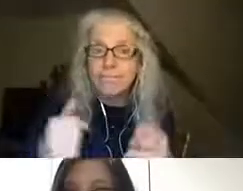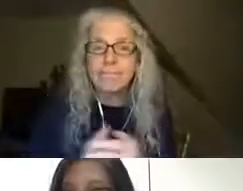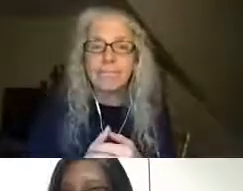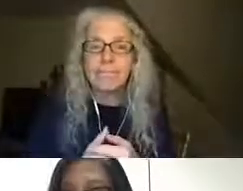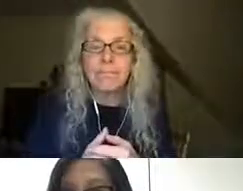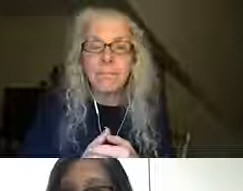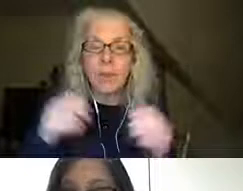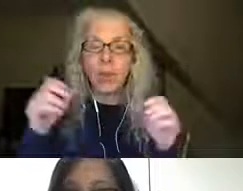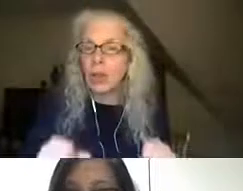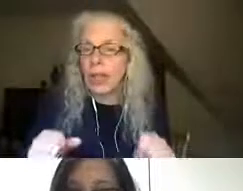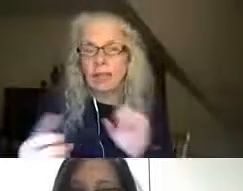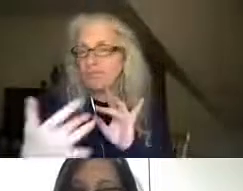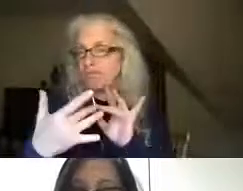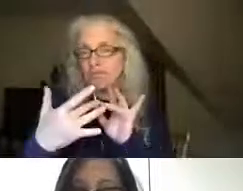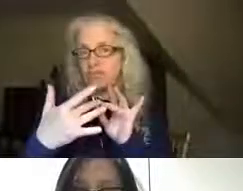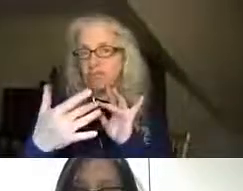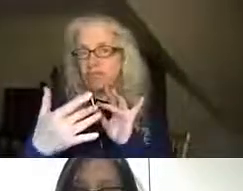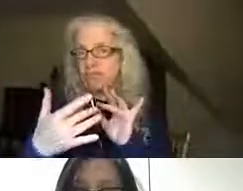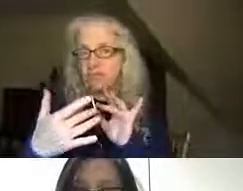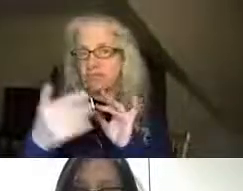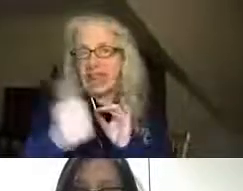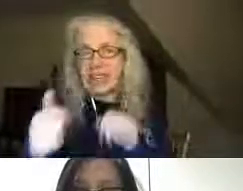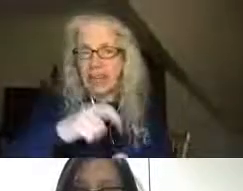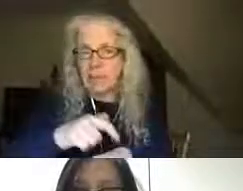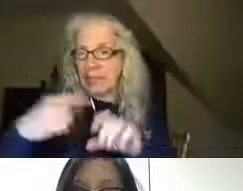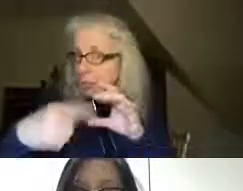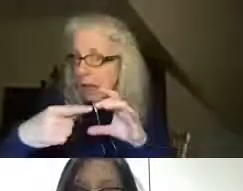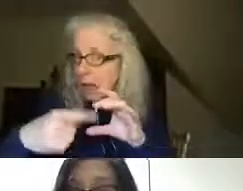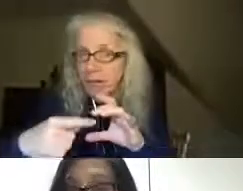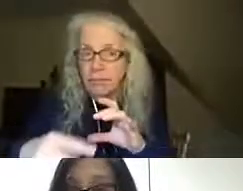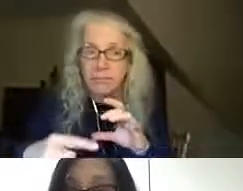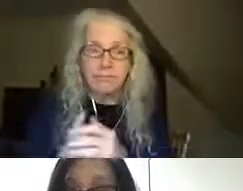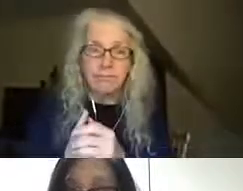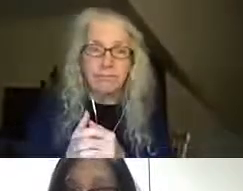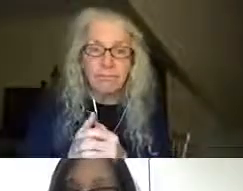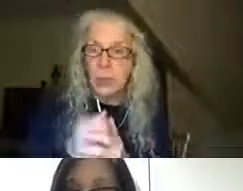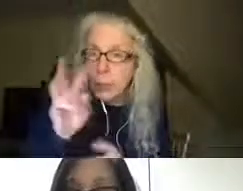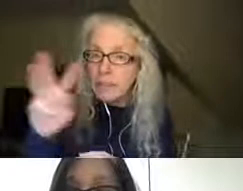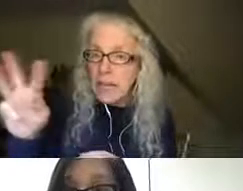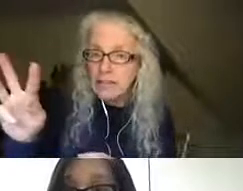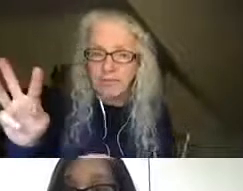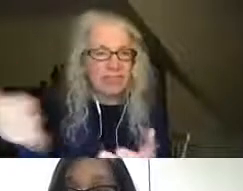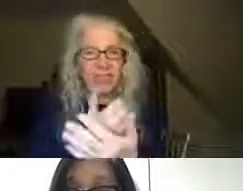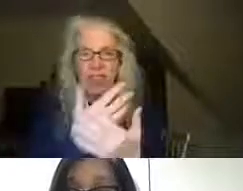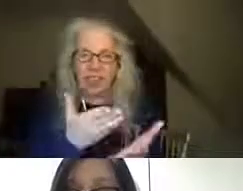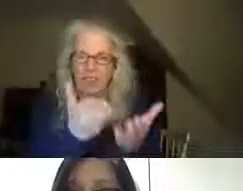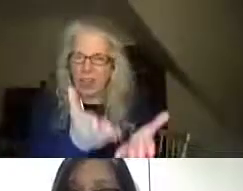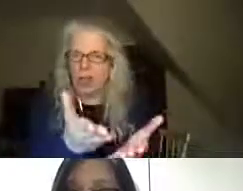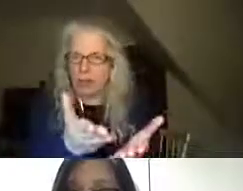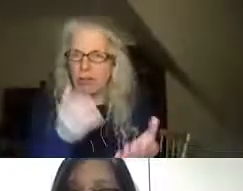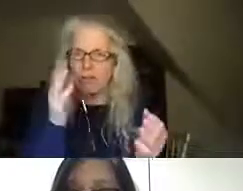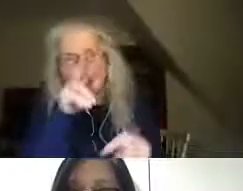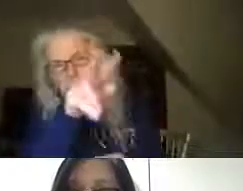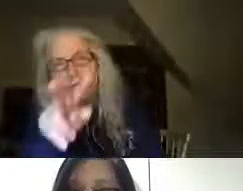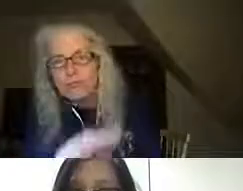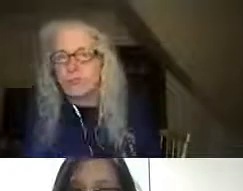feel free to reach out at any time. And again, there's all of our information is included on our website, so please feel